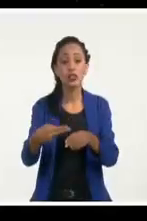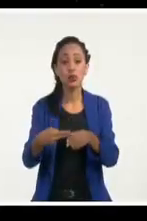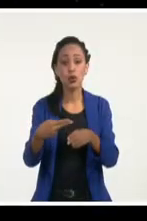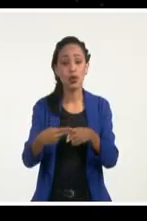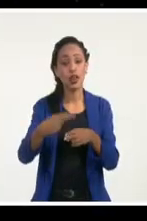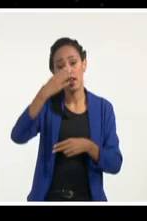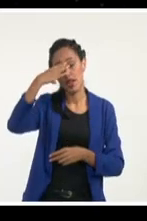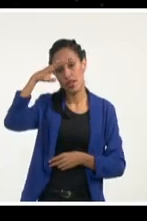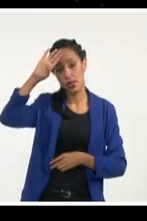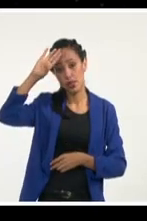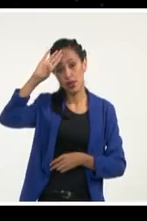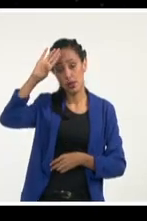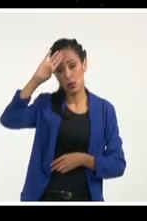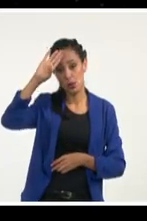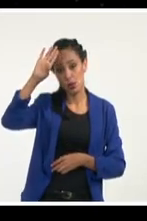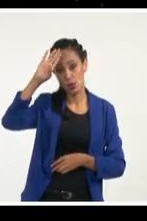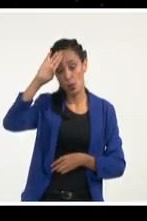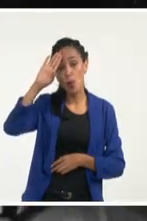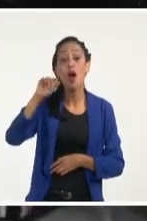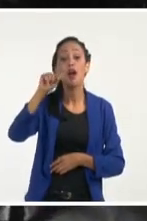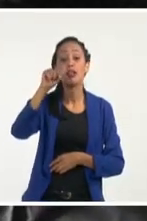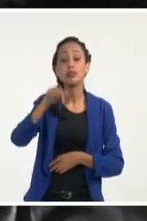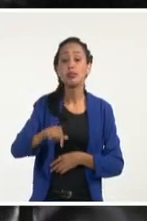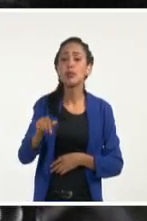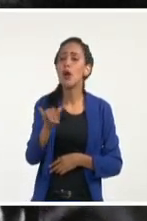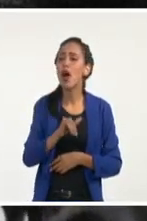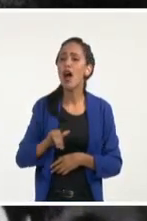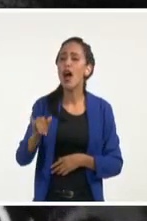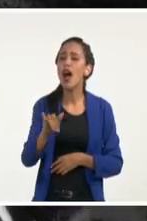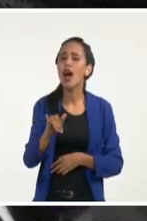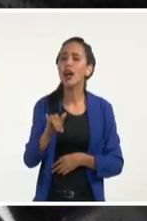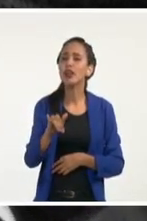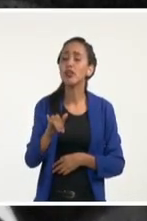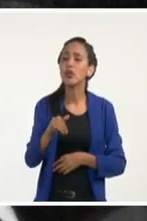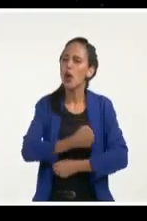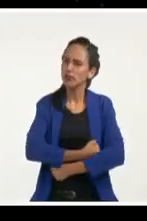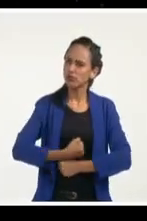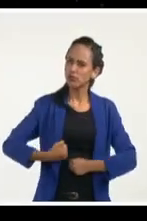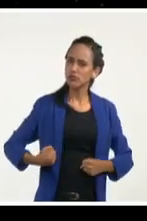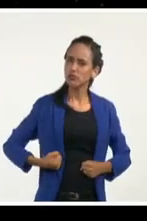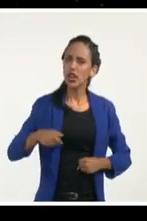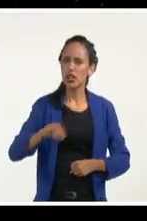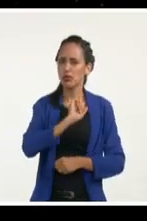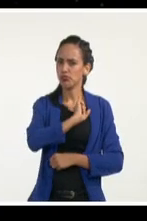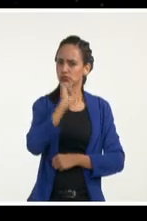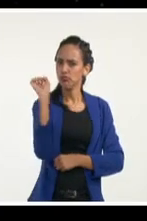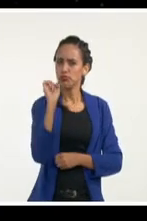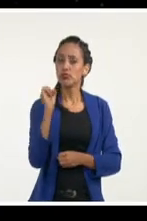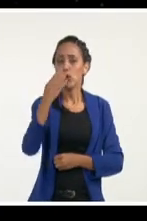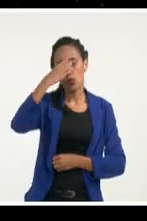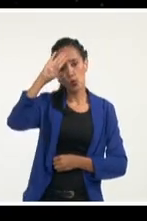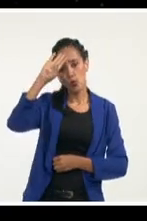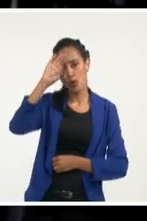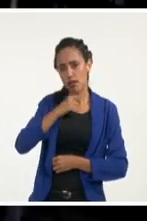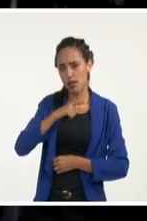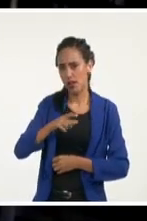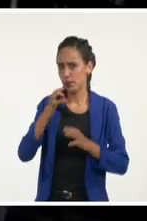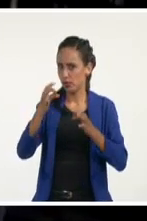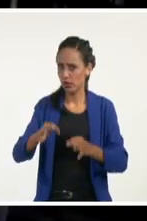Cuba y sus acciones inspiradoras como un faro de resistencia al imperialismo y el ejemplo que ha brindado en todo el